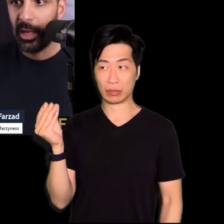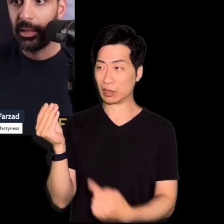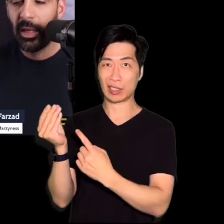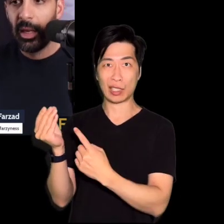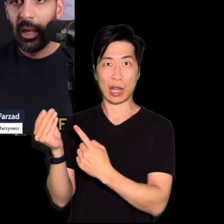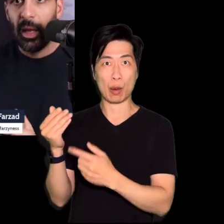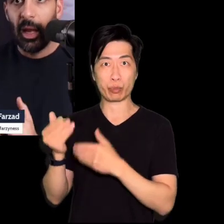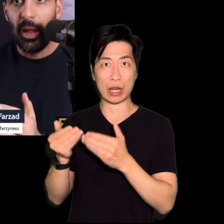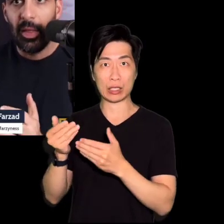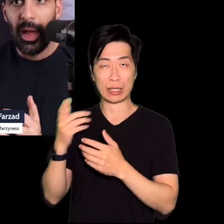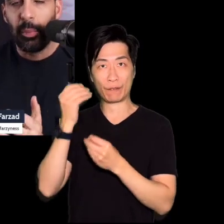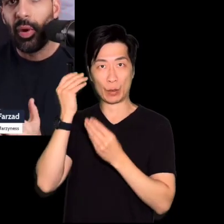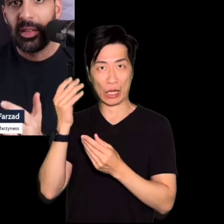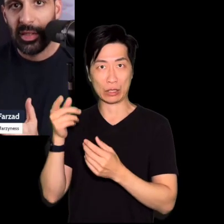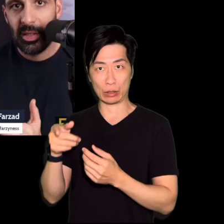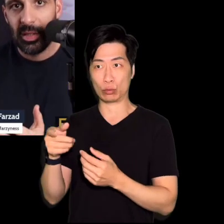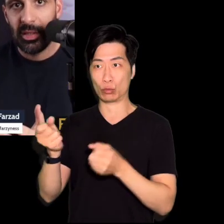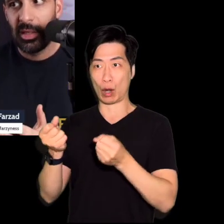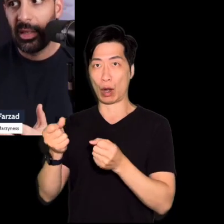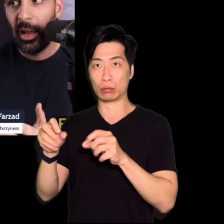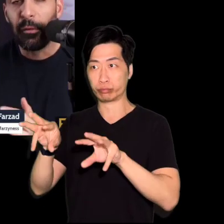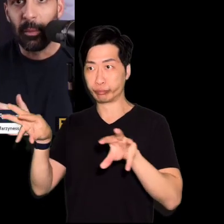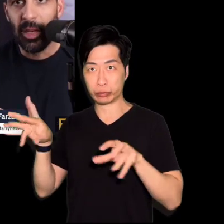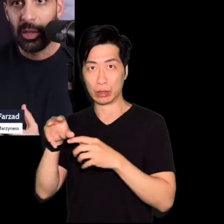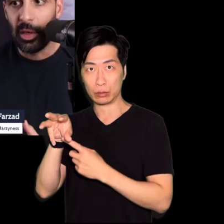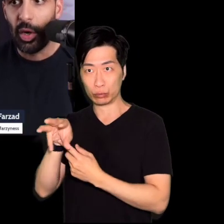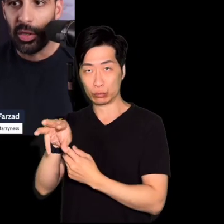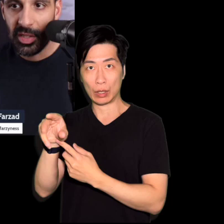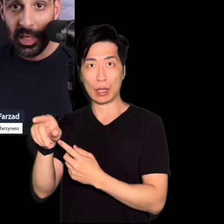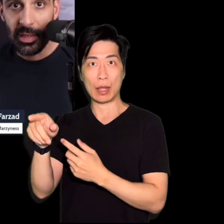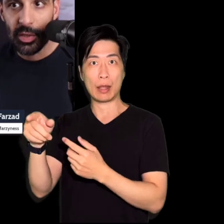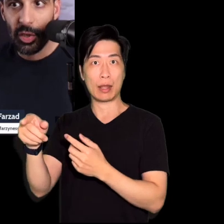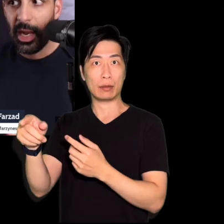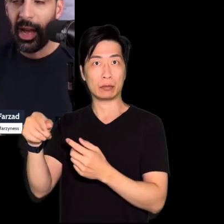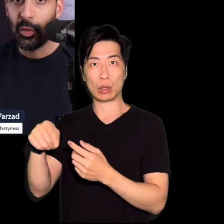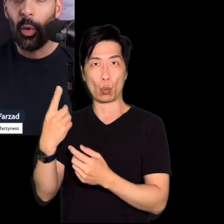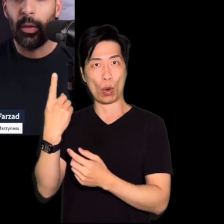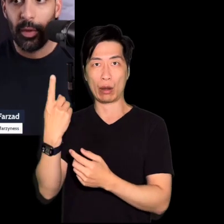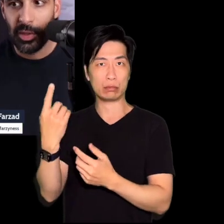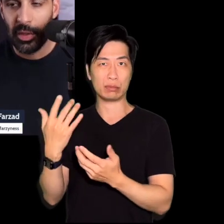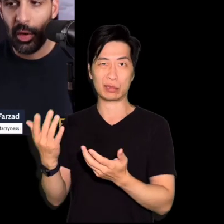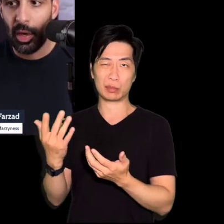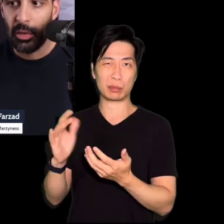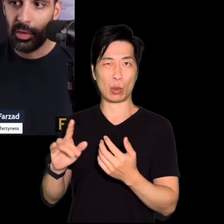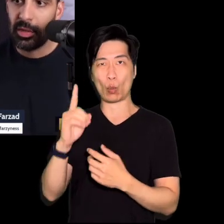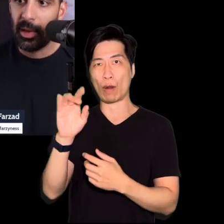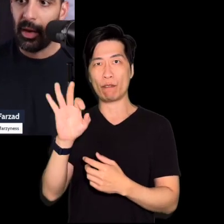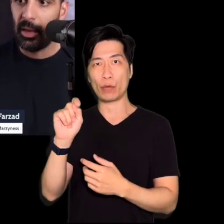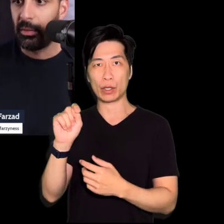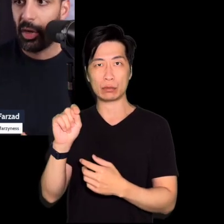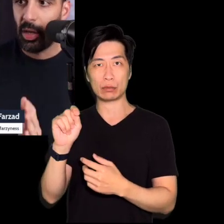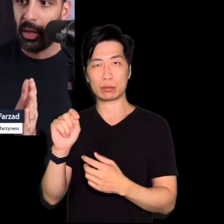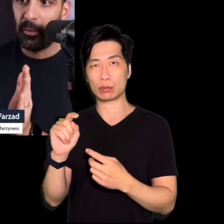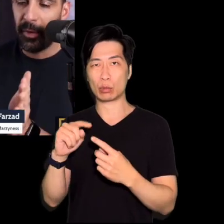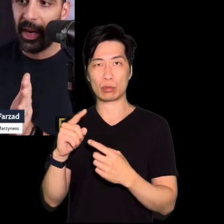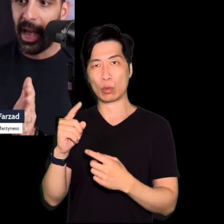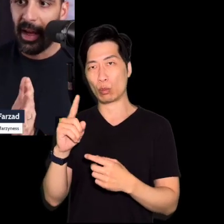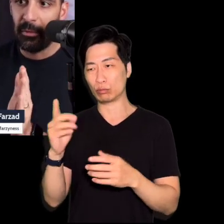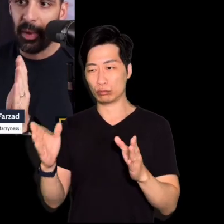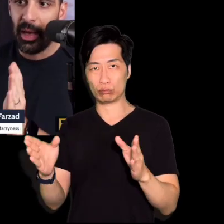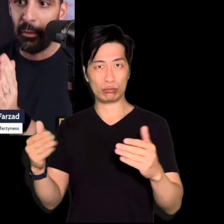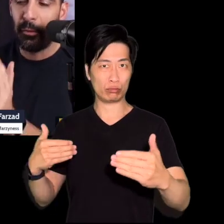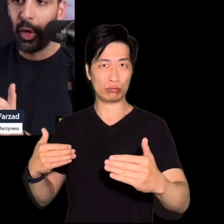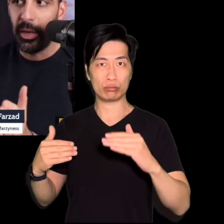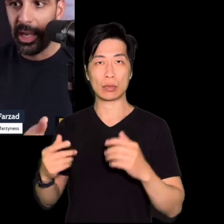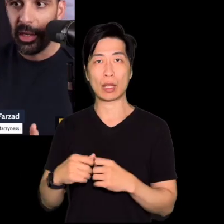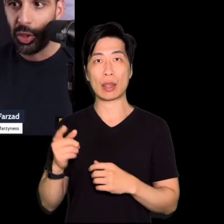in his hand, that processes the information the car sees. So it has one of those in the car. So it's about, I don't know, call it 1.5